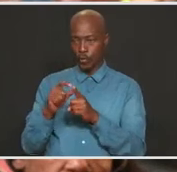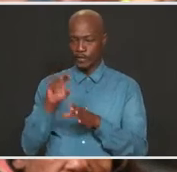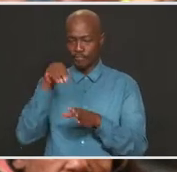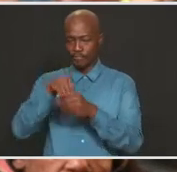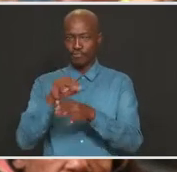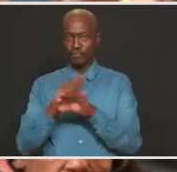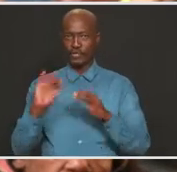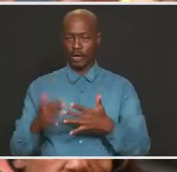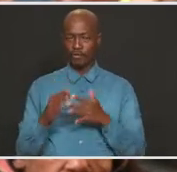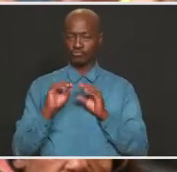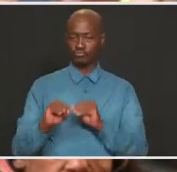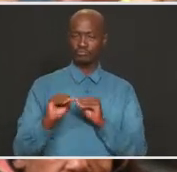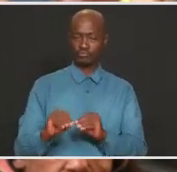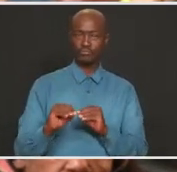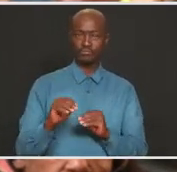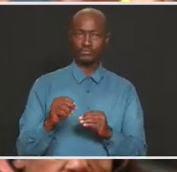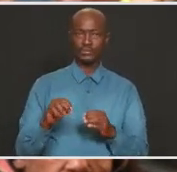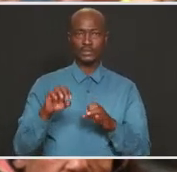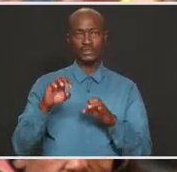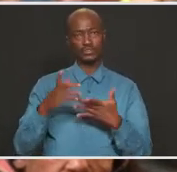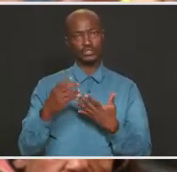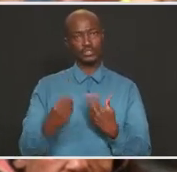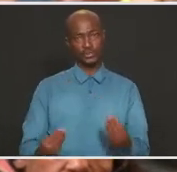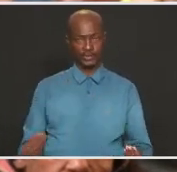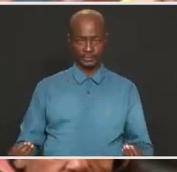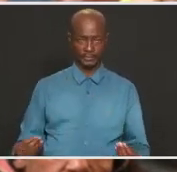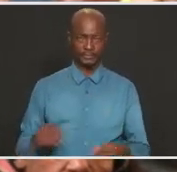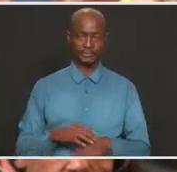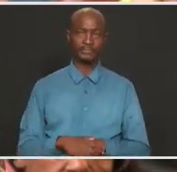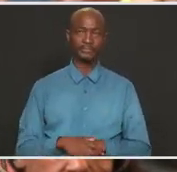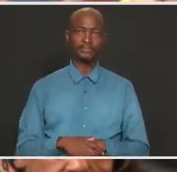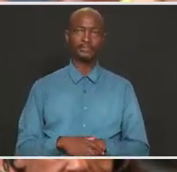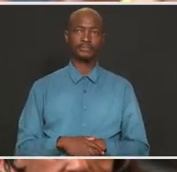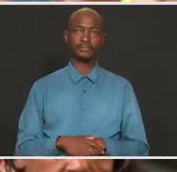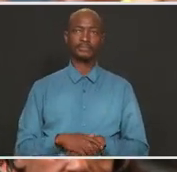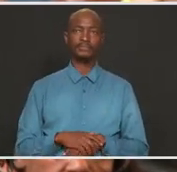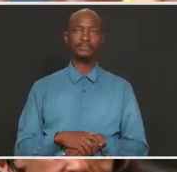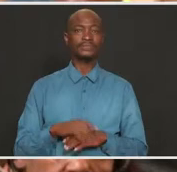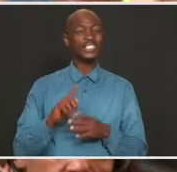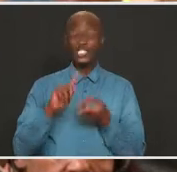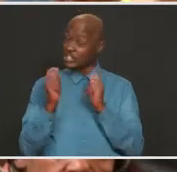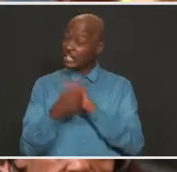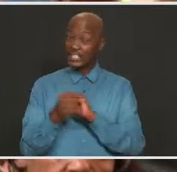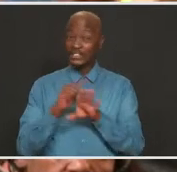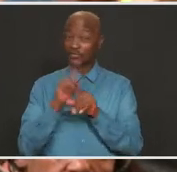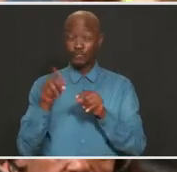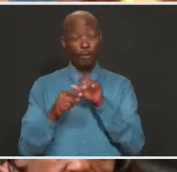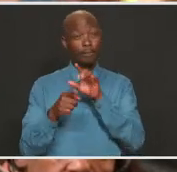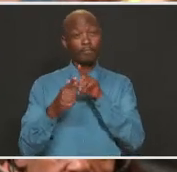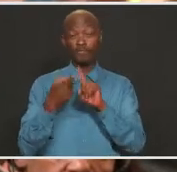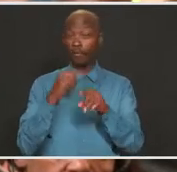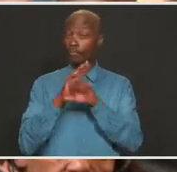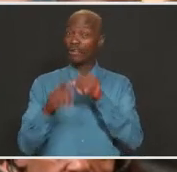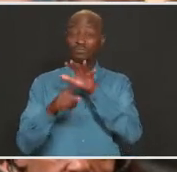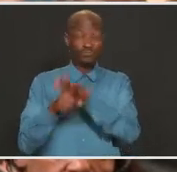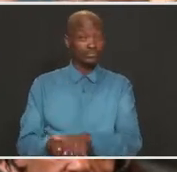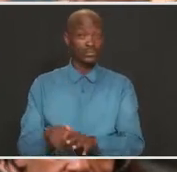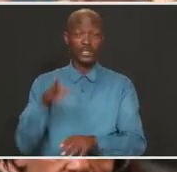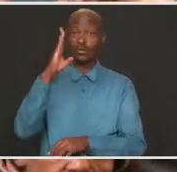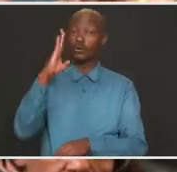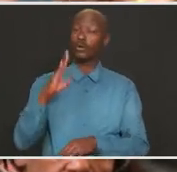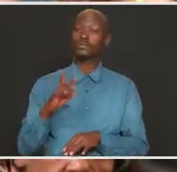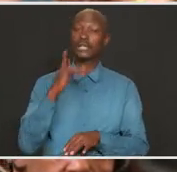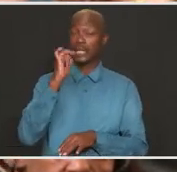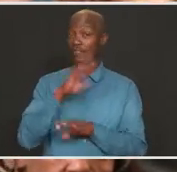children this is truly the best for children repent for undermining God if you are a True Believer in